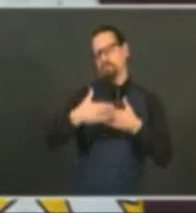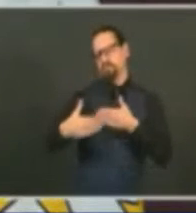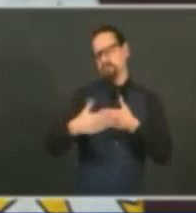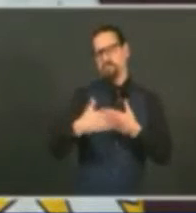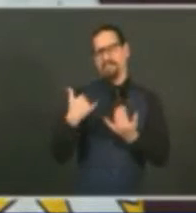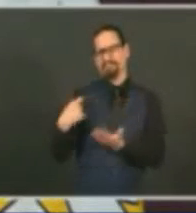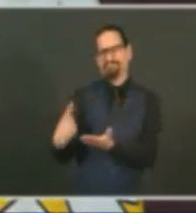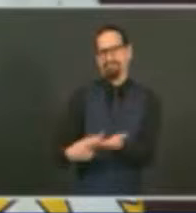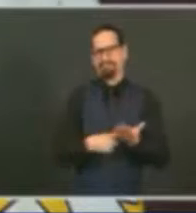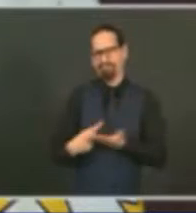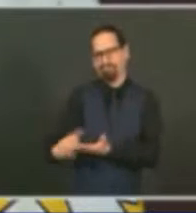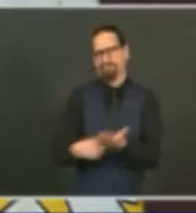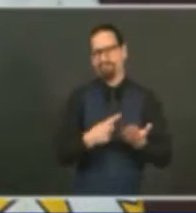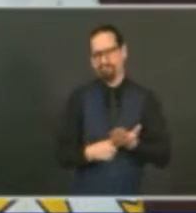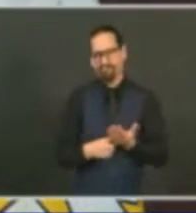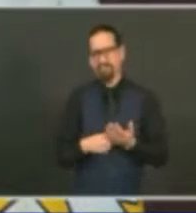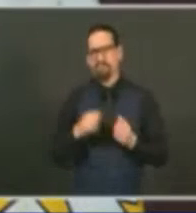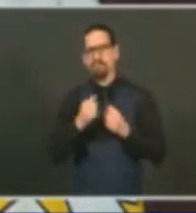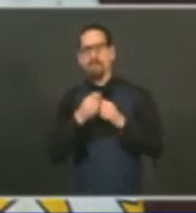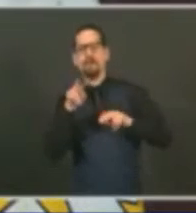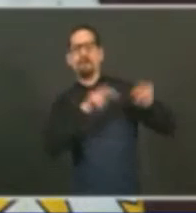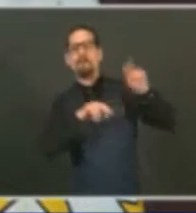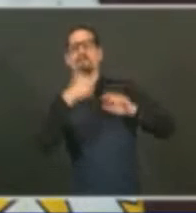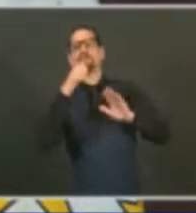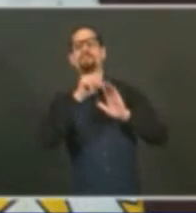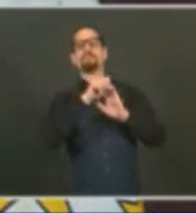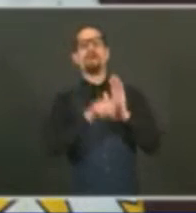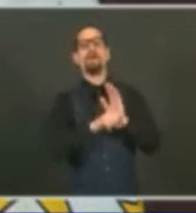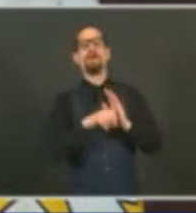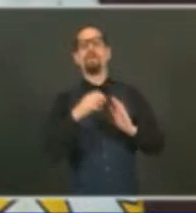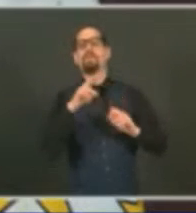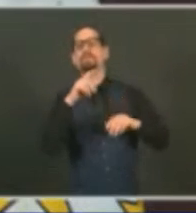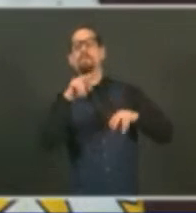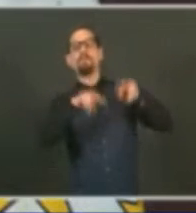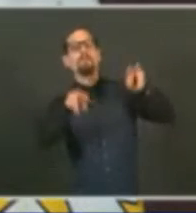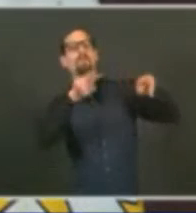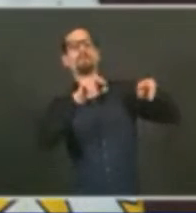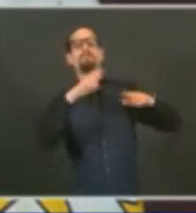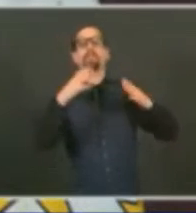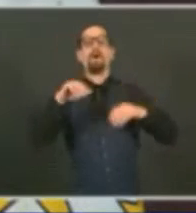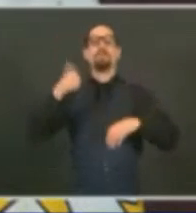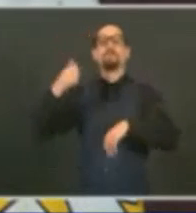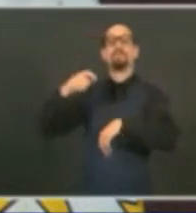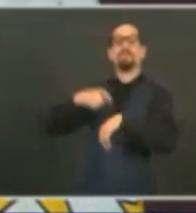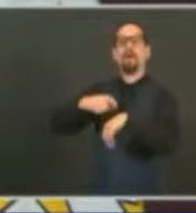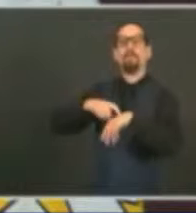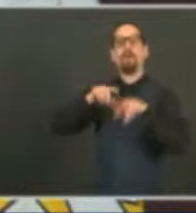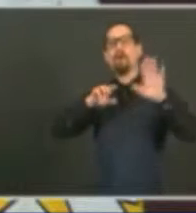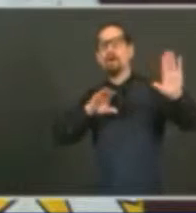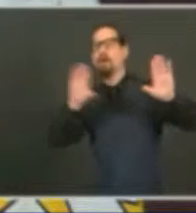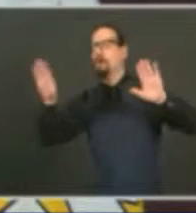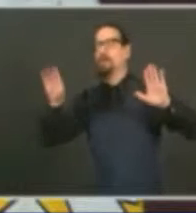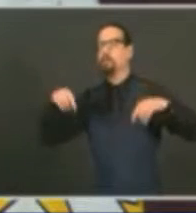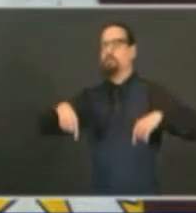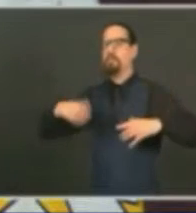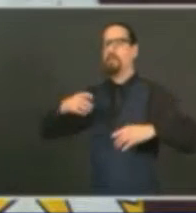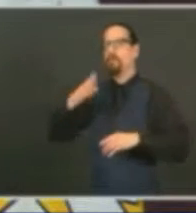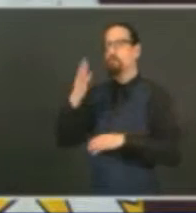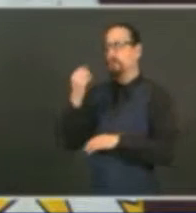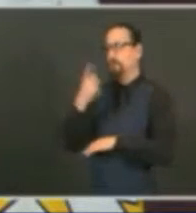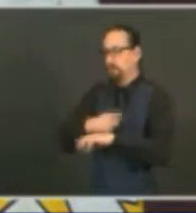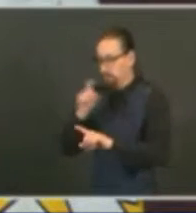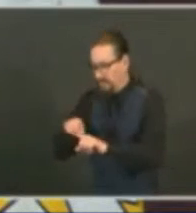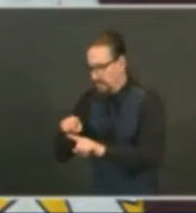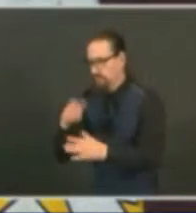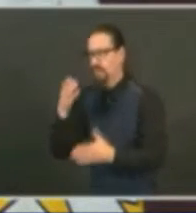help improve compliance, make sure that as many people as possible get tested, and we help ensure that those